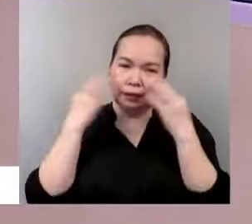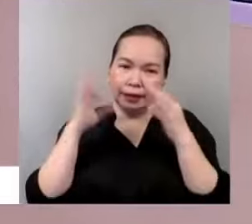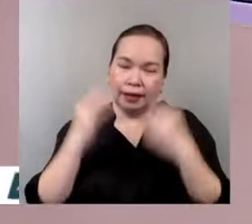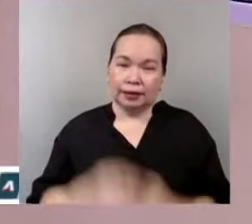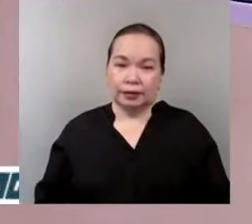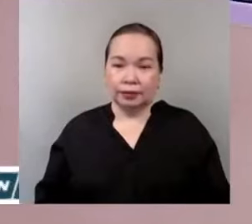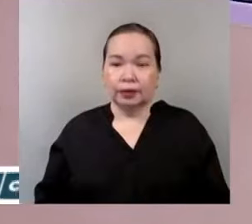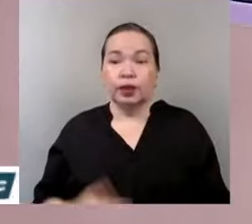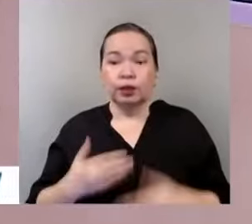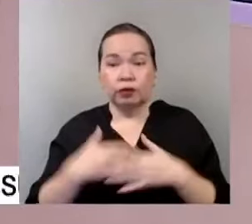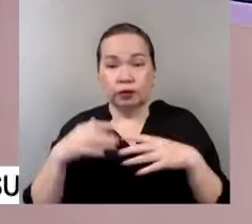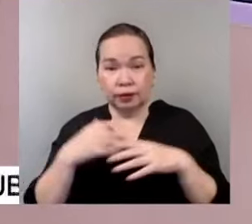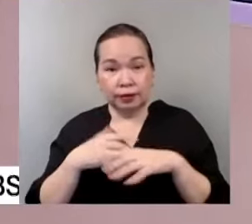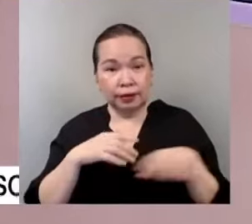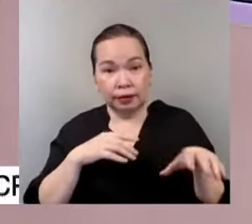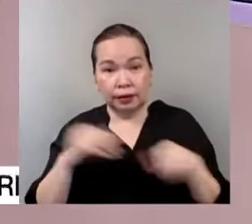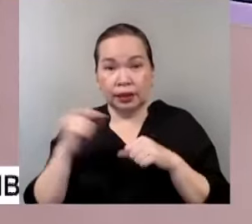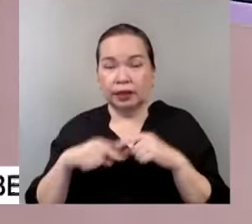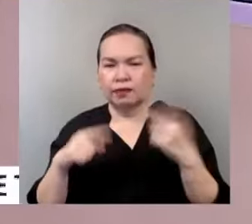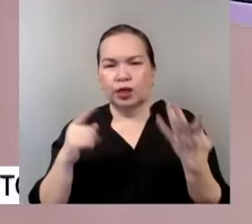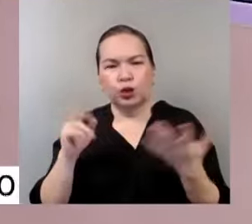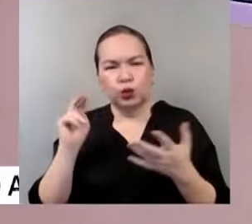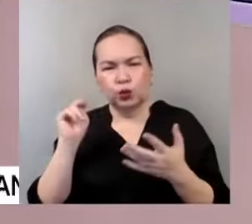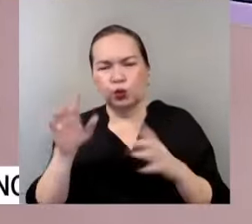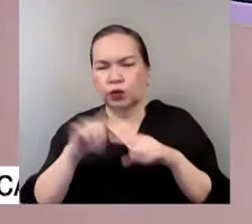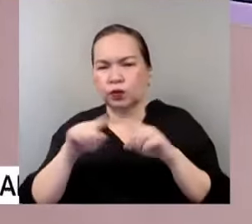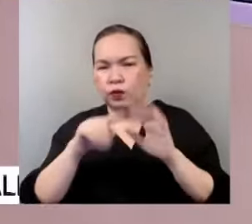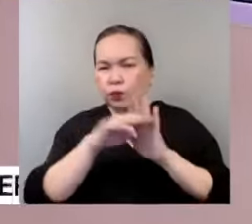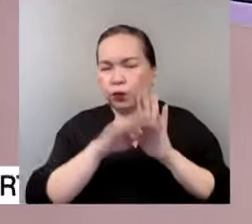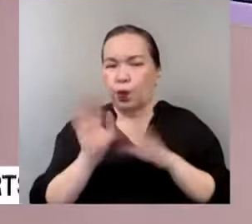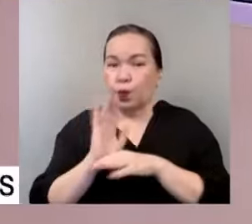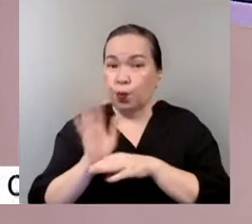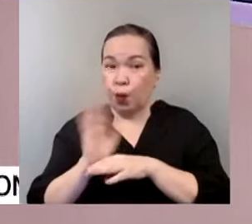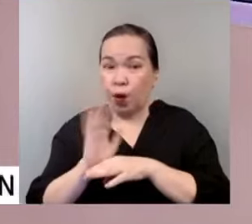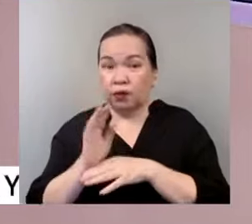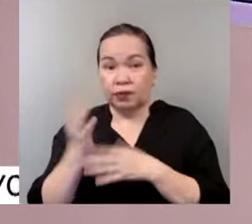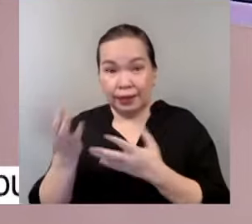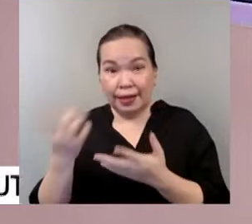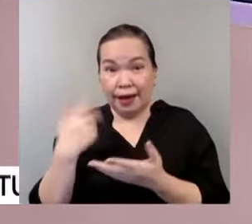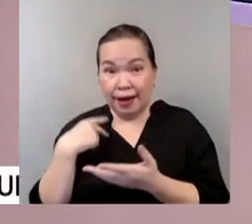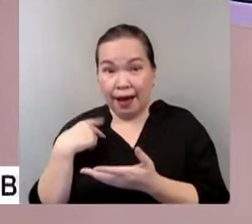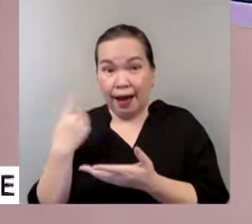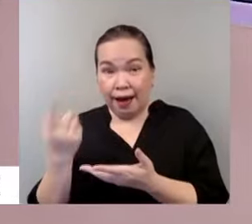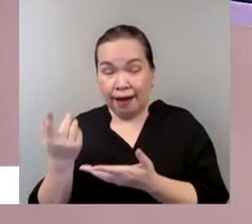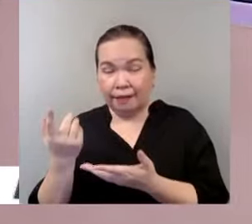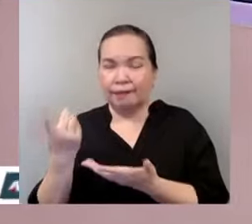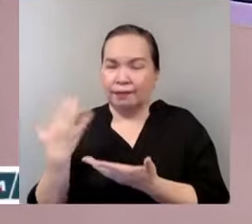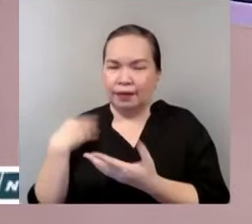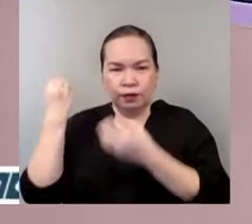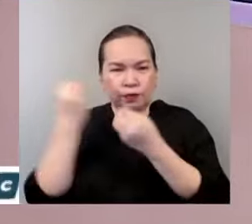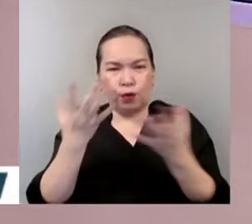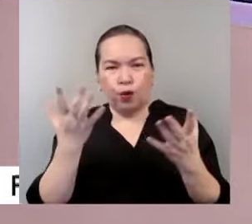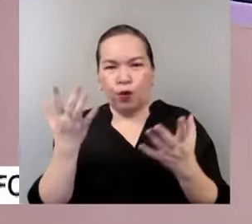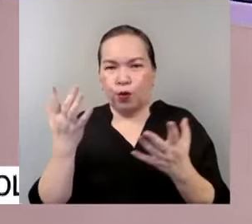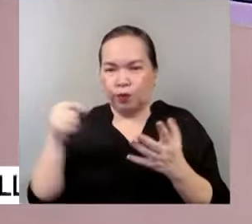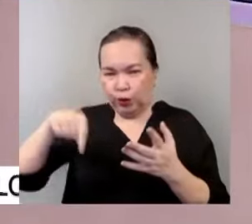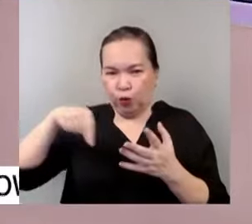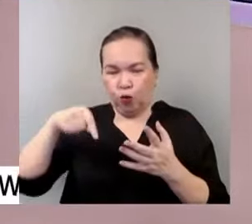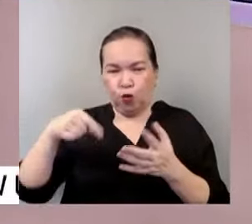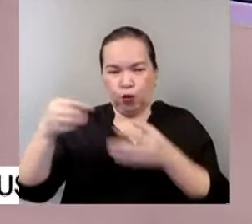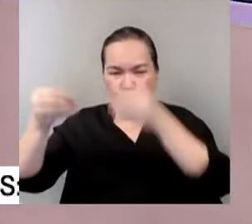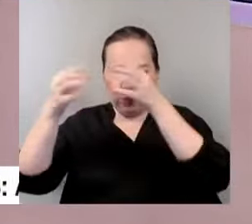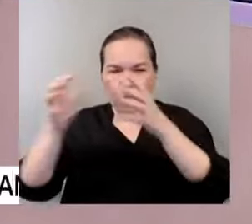a new sci-fi thriller, a drama, and a horror flick are the newcomers in the box office. Our resident movie critic Manny the Movie Guy tells us his pick of the